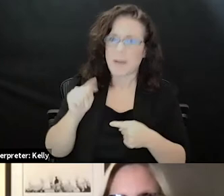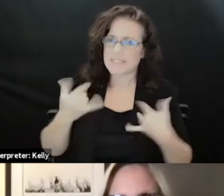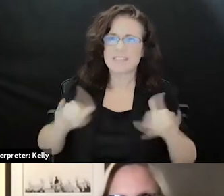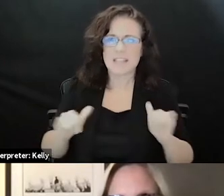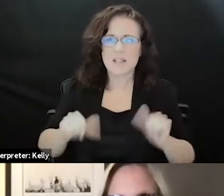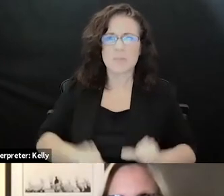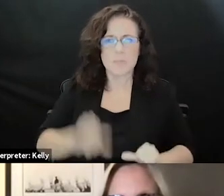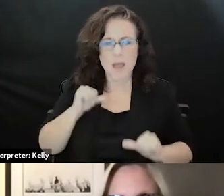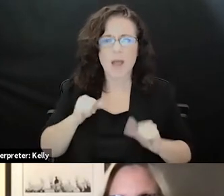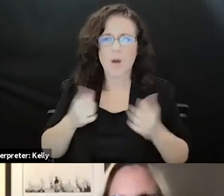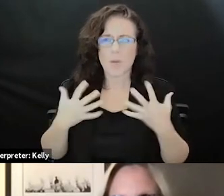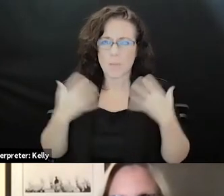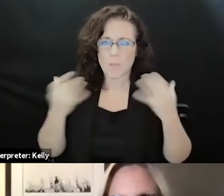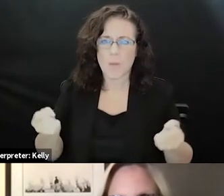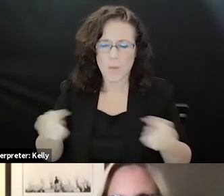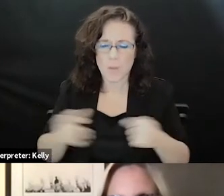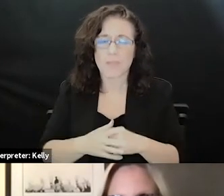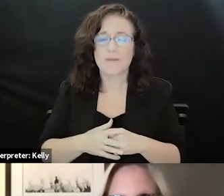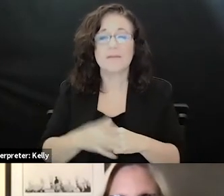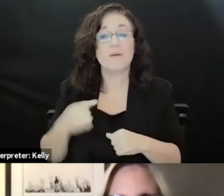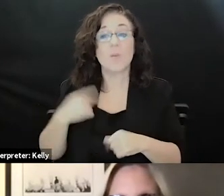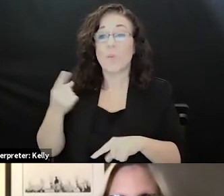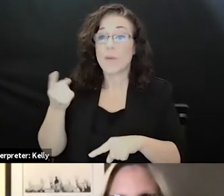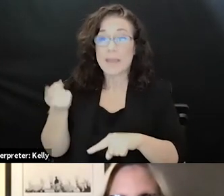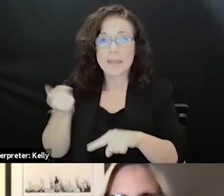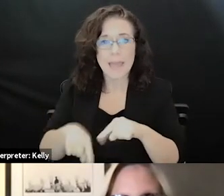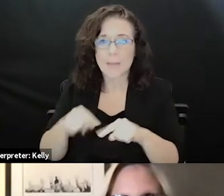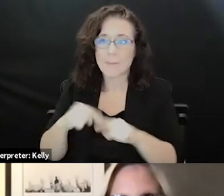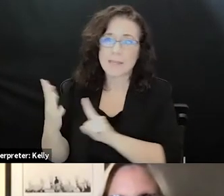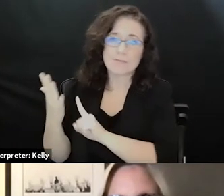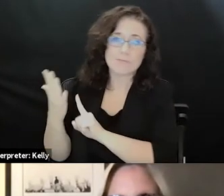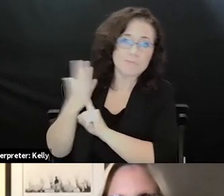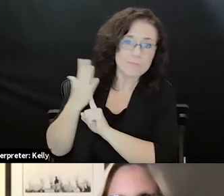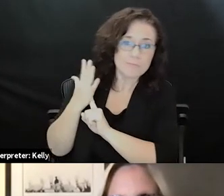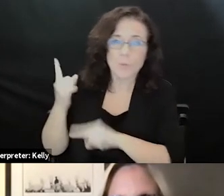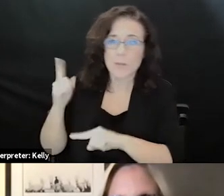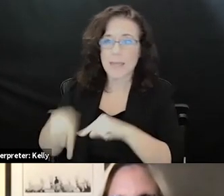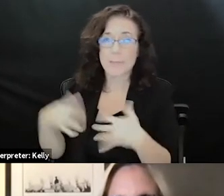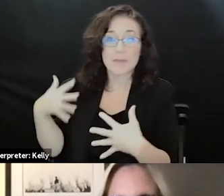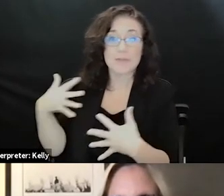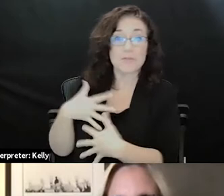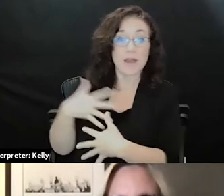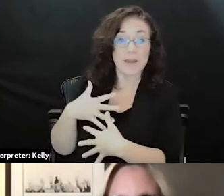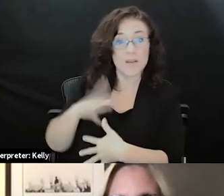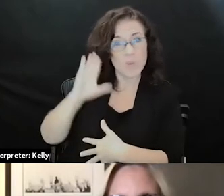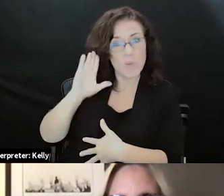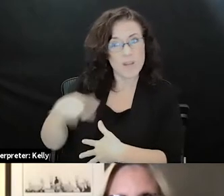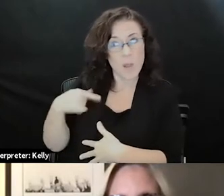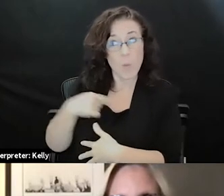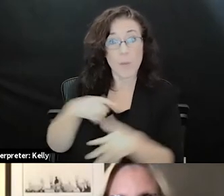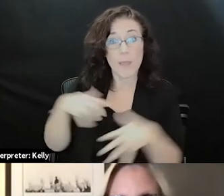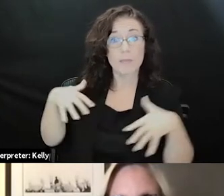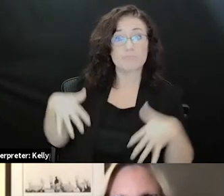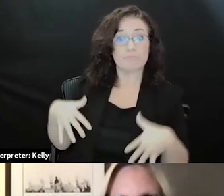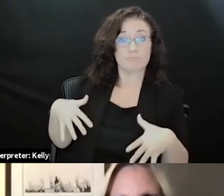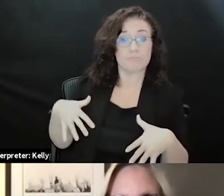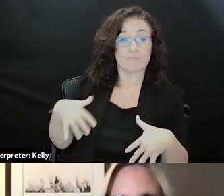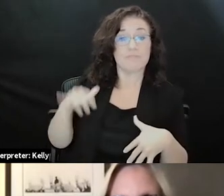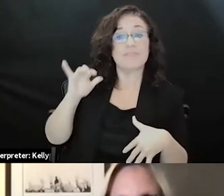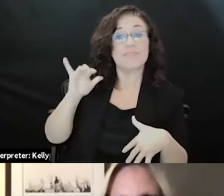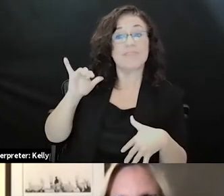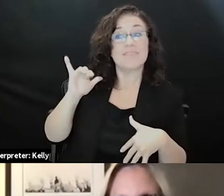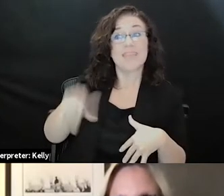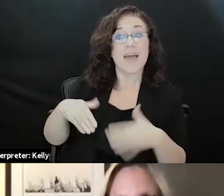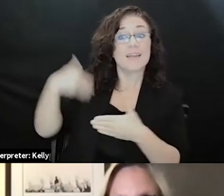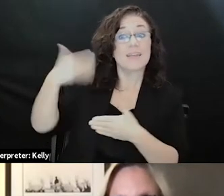we will not be turned around or interrupted by intimidation because we know our inaction and inertia will be the inheritance of